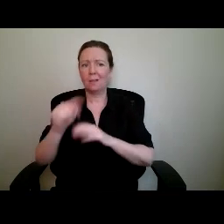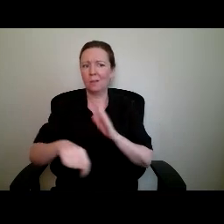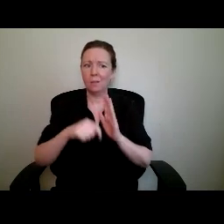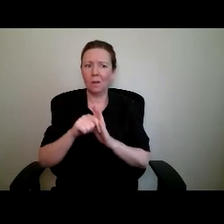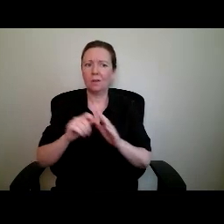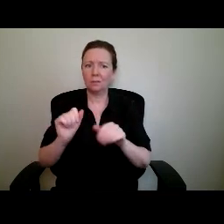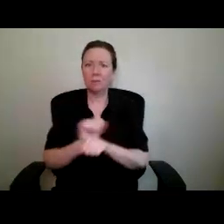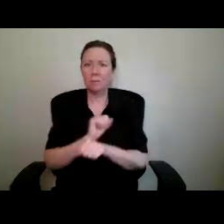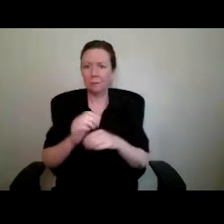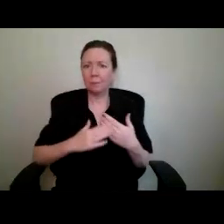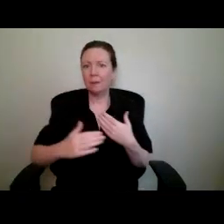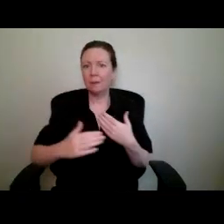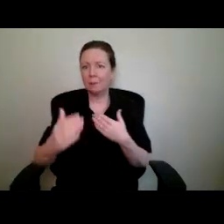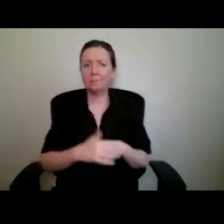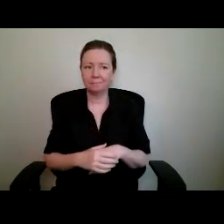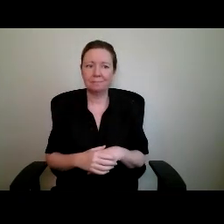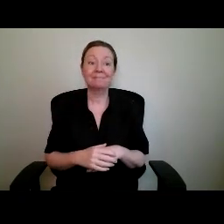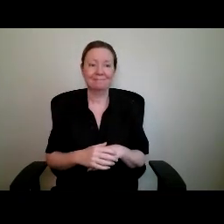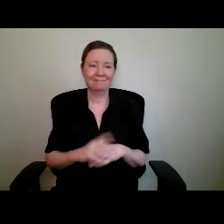employment.